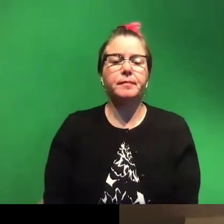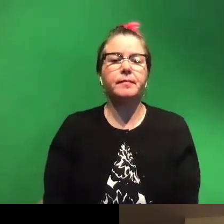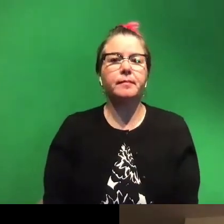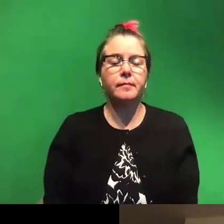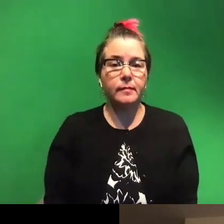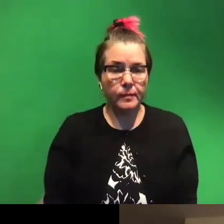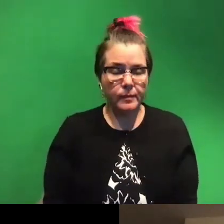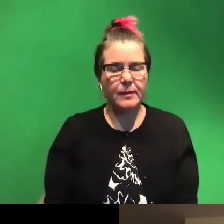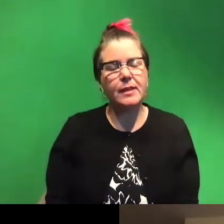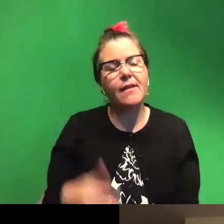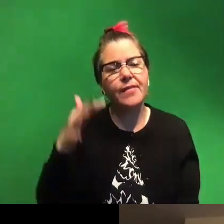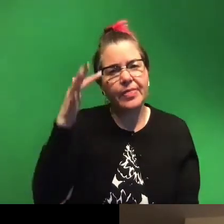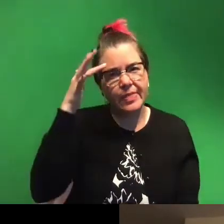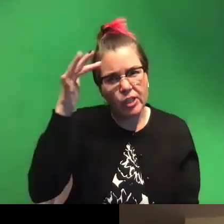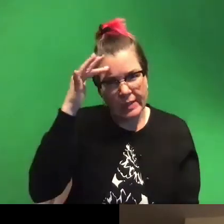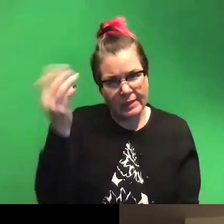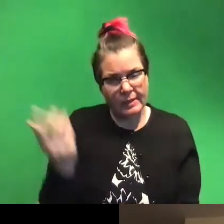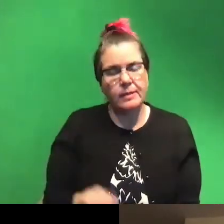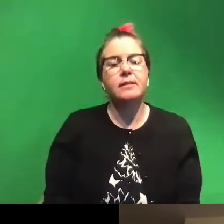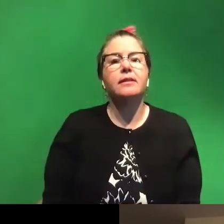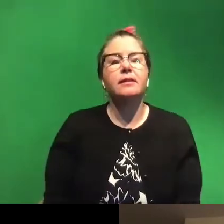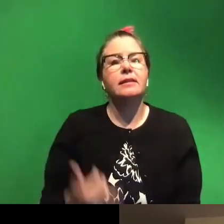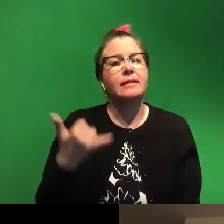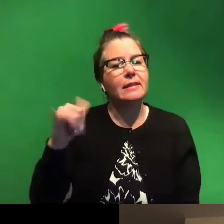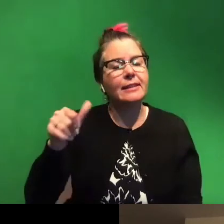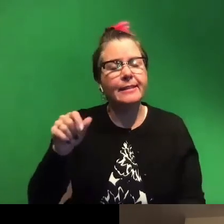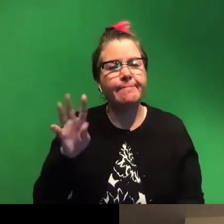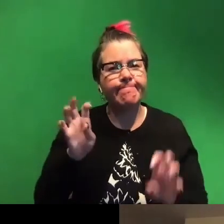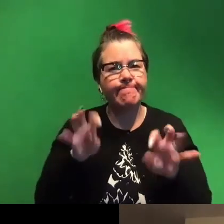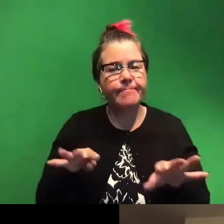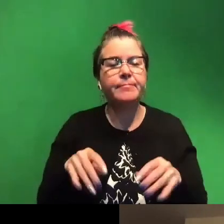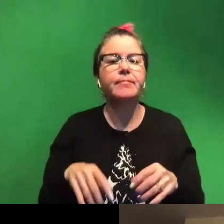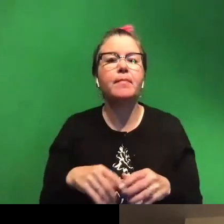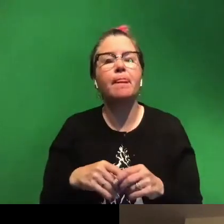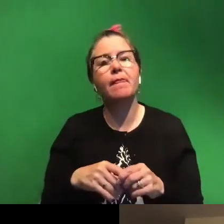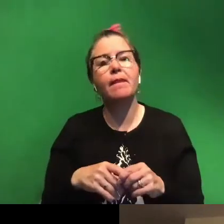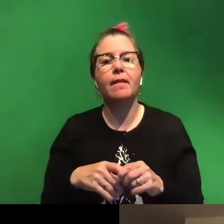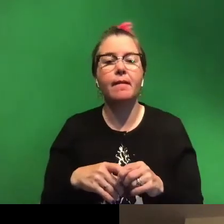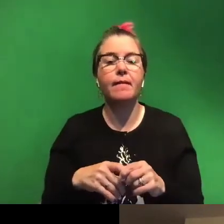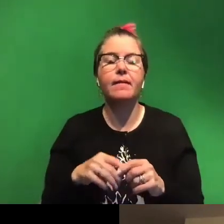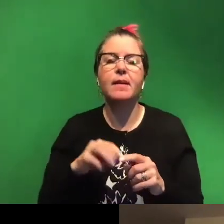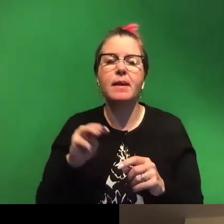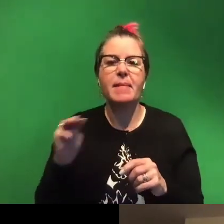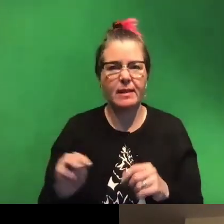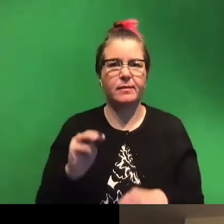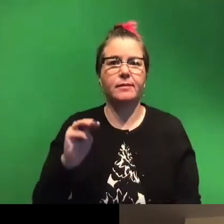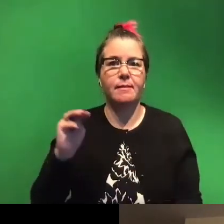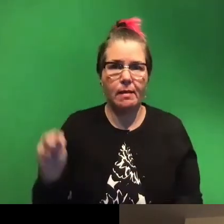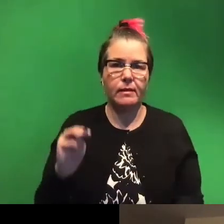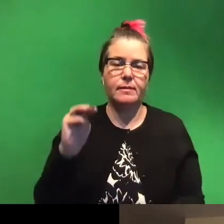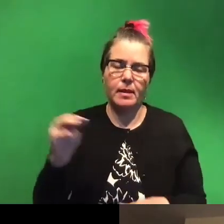There are theories about it. We still don't really know, but it takes millions of